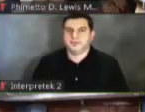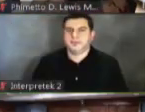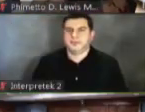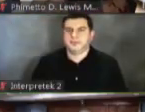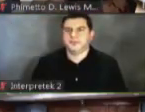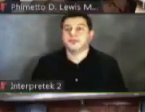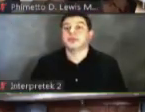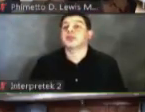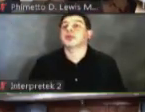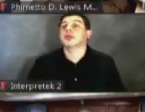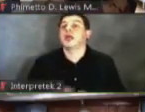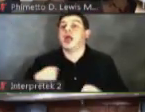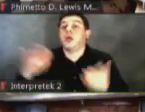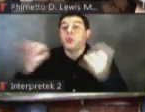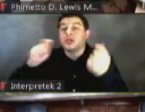Okay. Okay. Seconder?